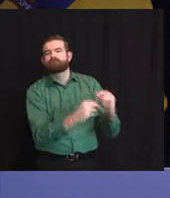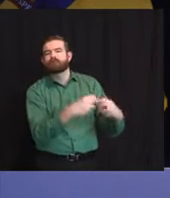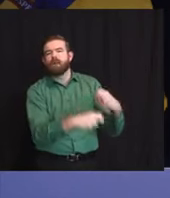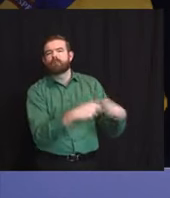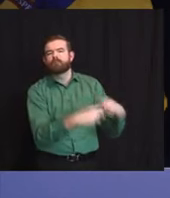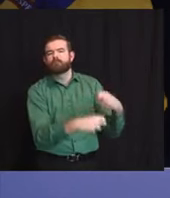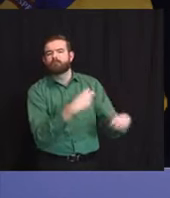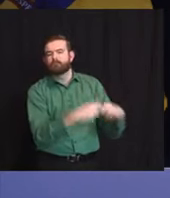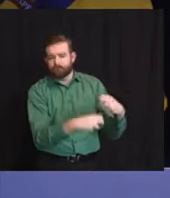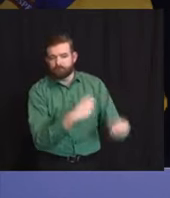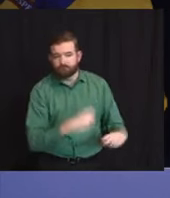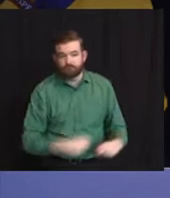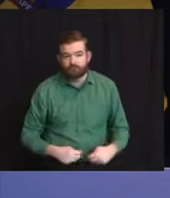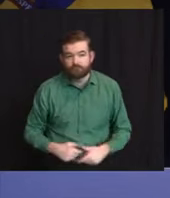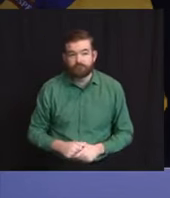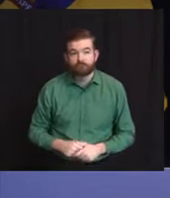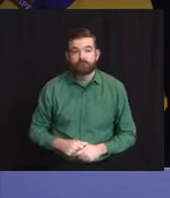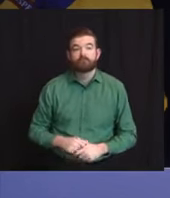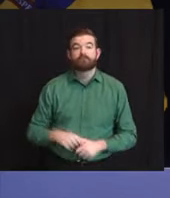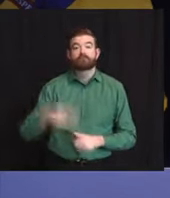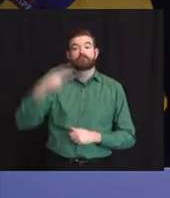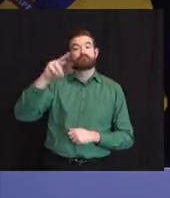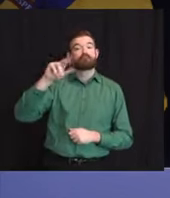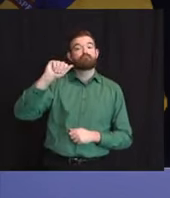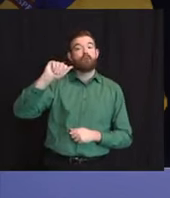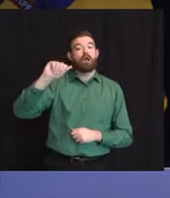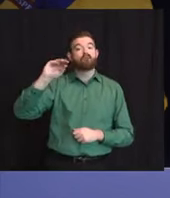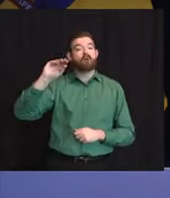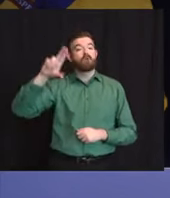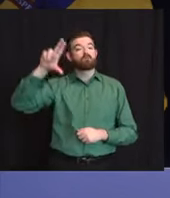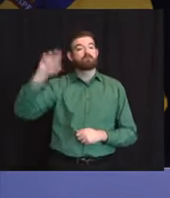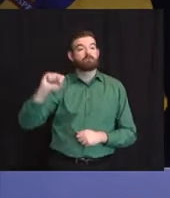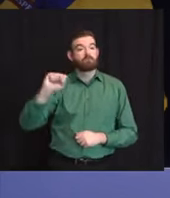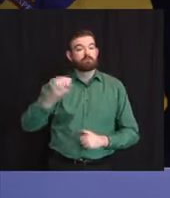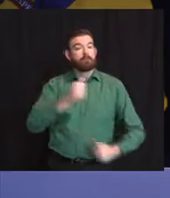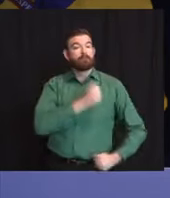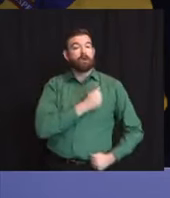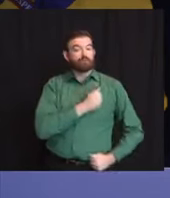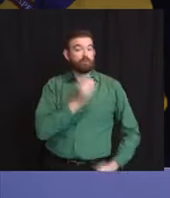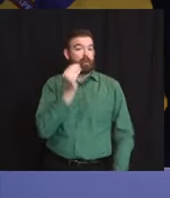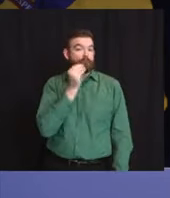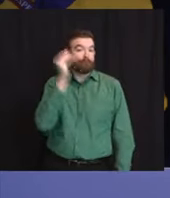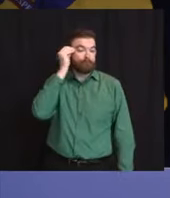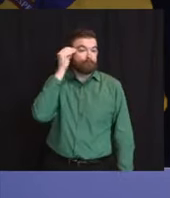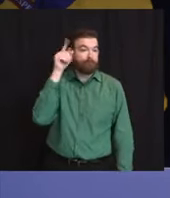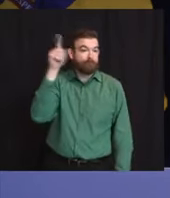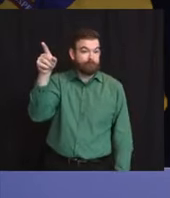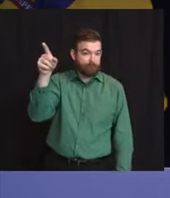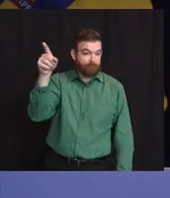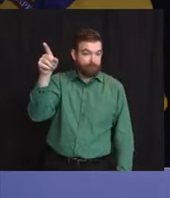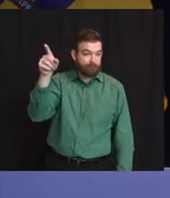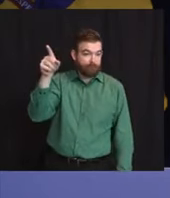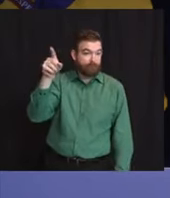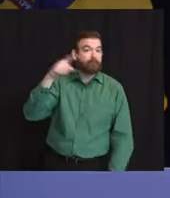that. The positivity rate is 46%. The total census for